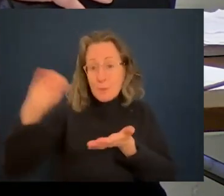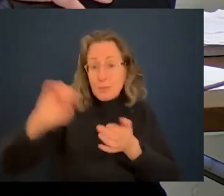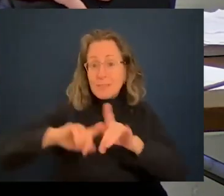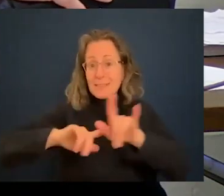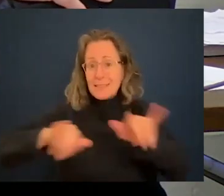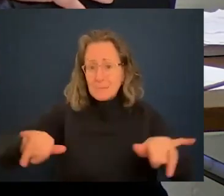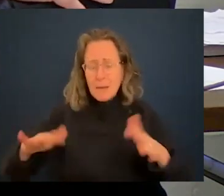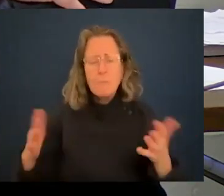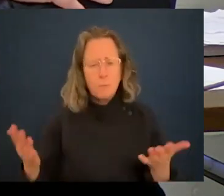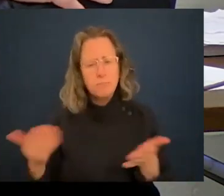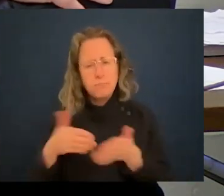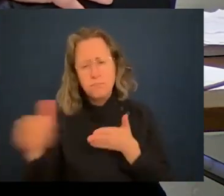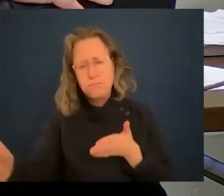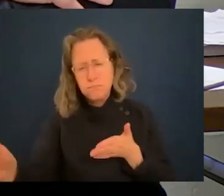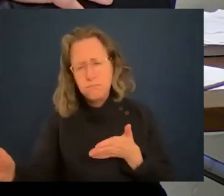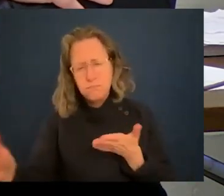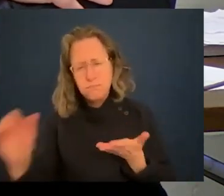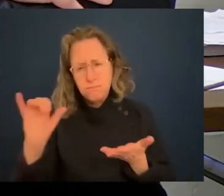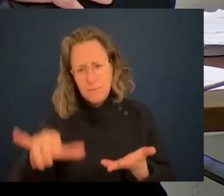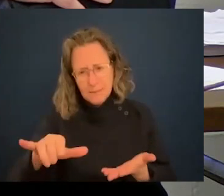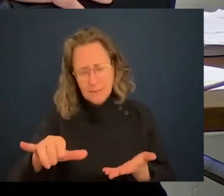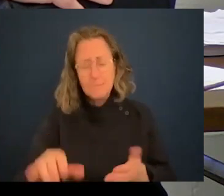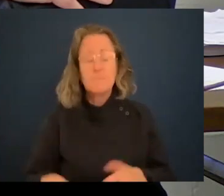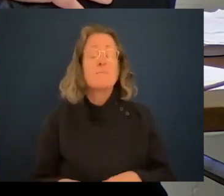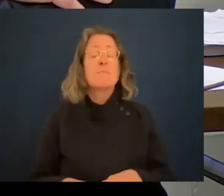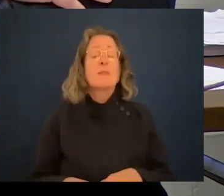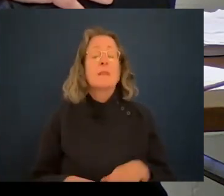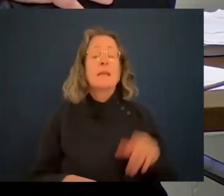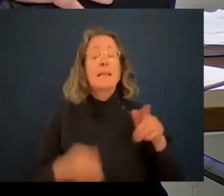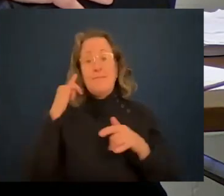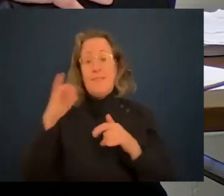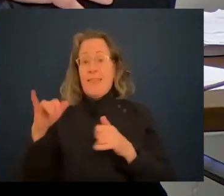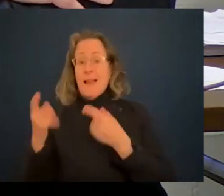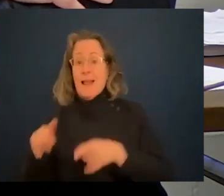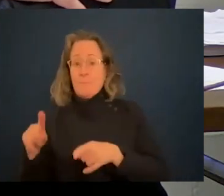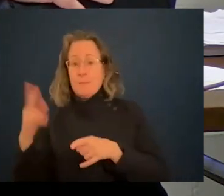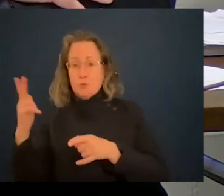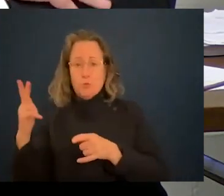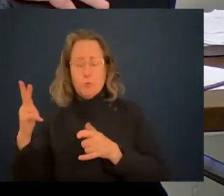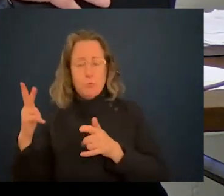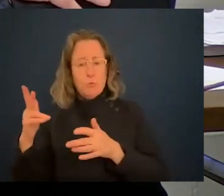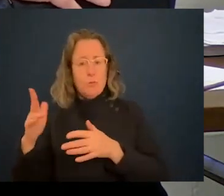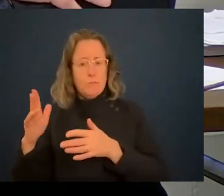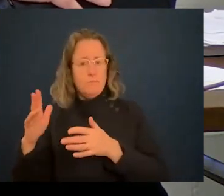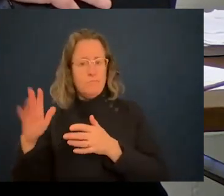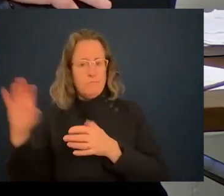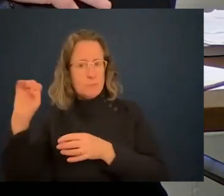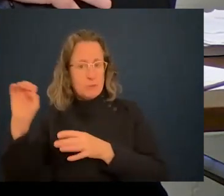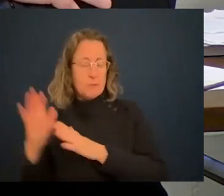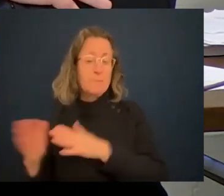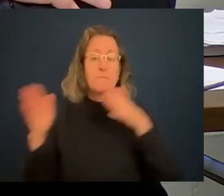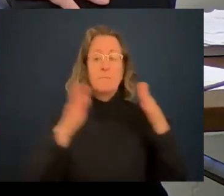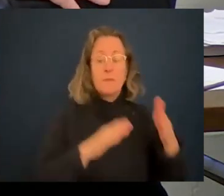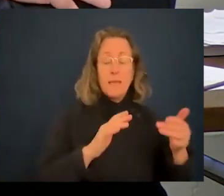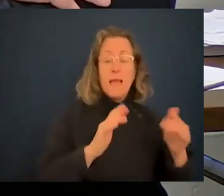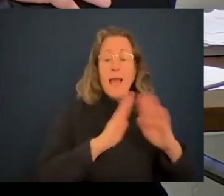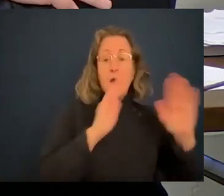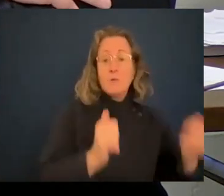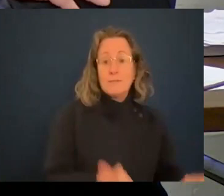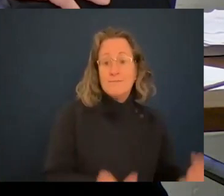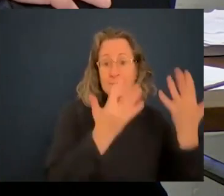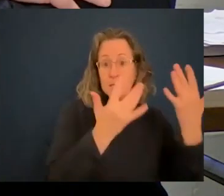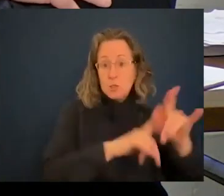quite often if a structure fire came in at that time we would have the ability to have three people